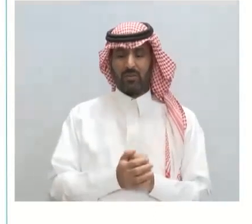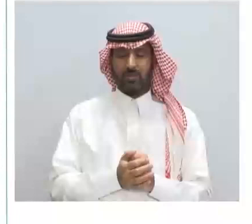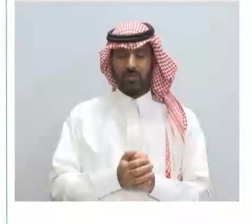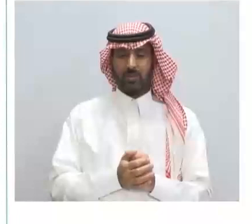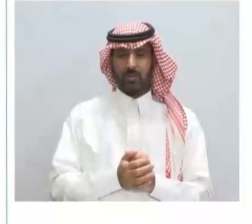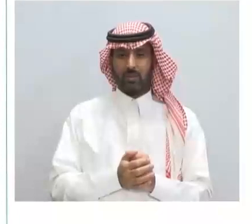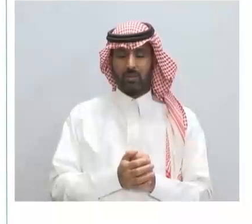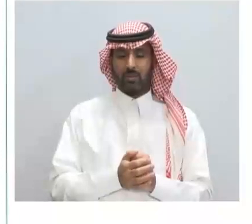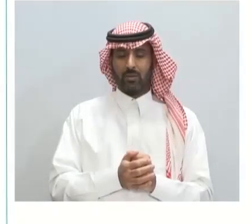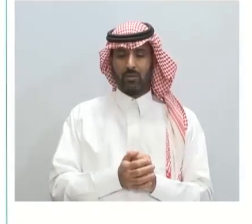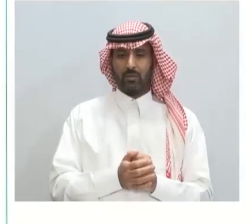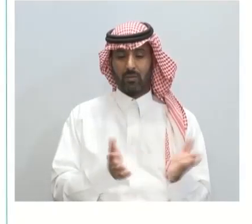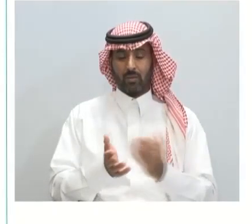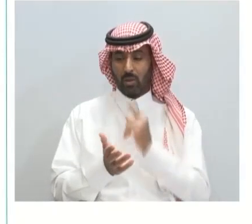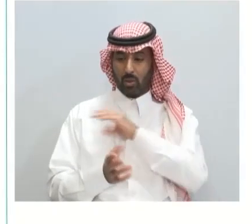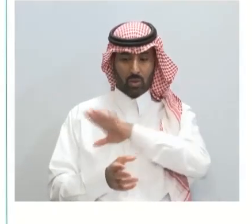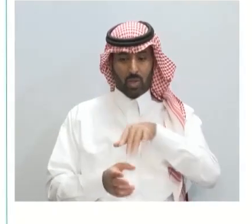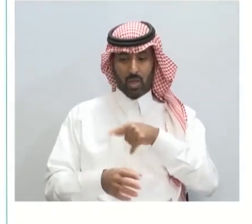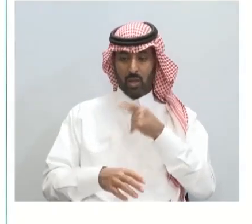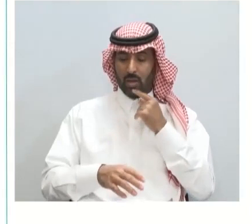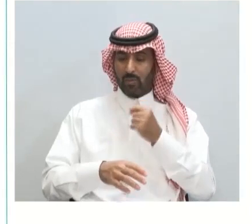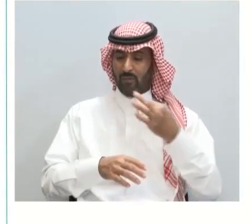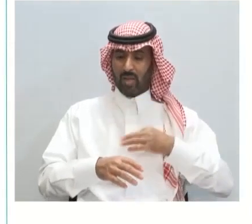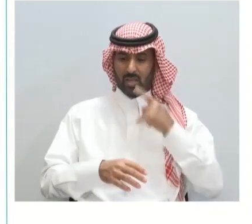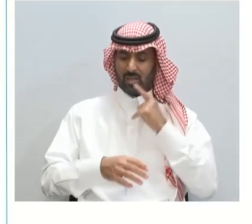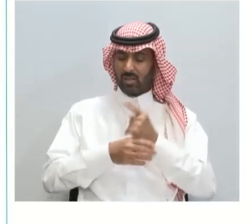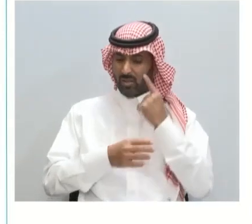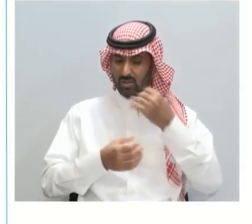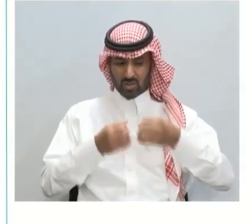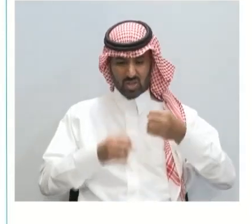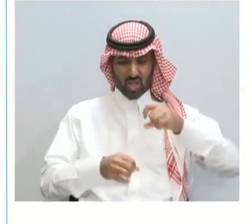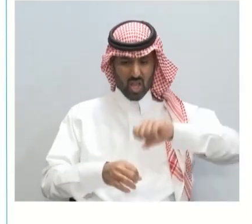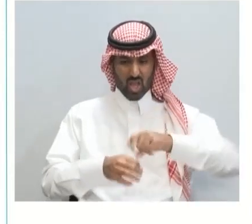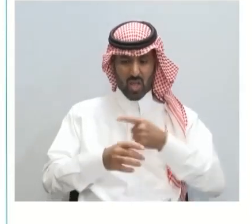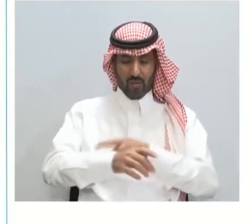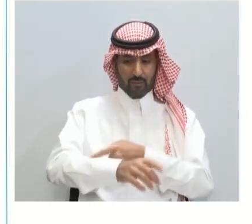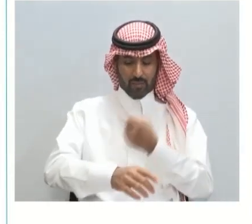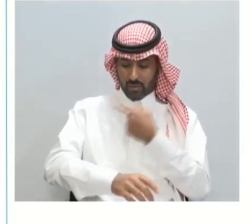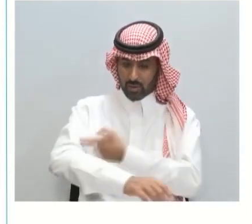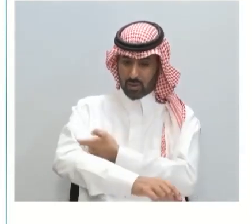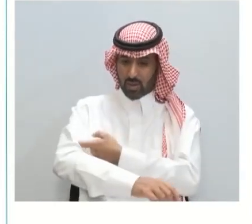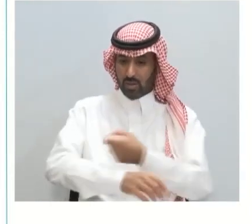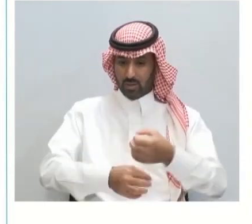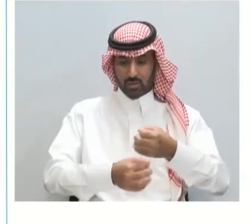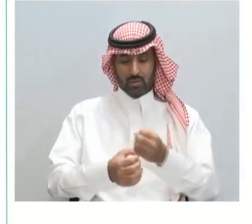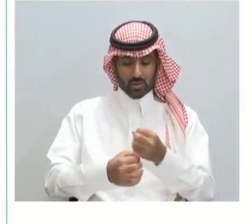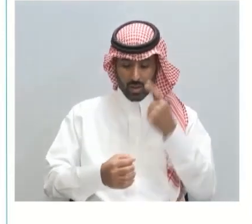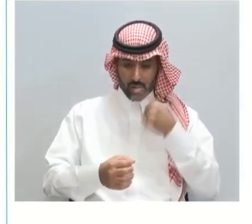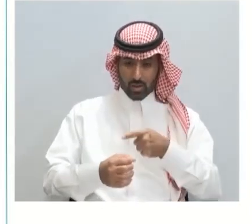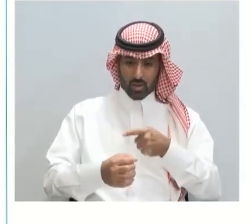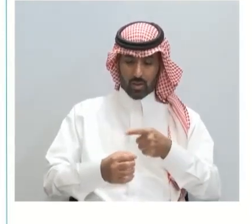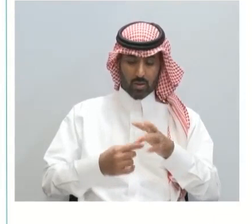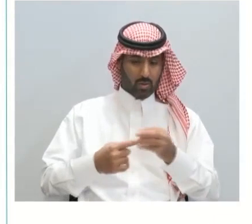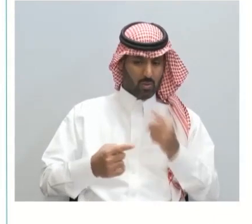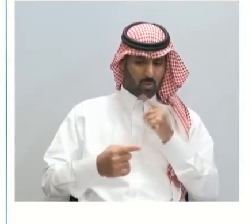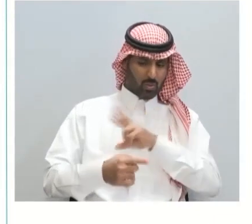There are many obvious benefits to this kind of testing. A negative test, a test that says a person is